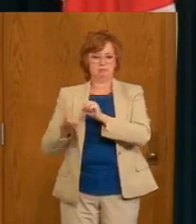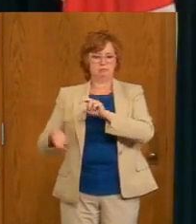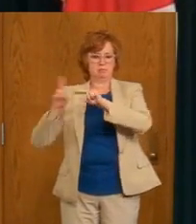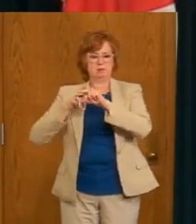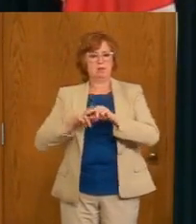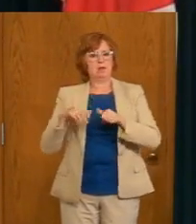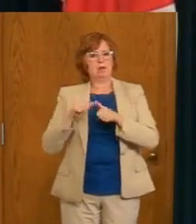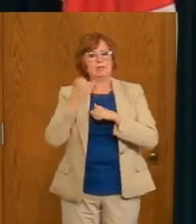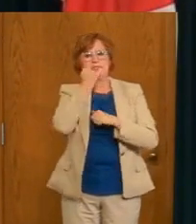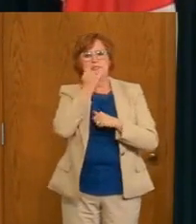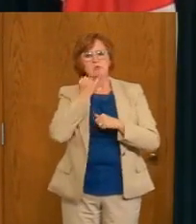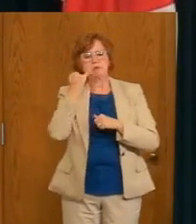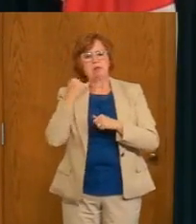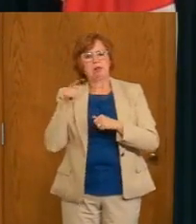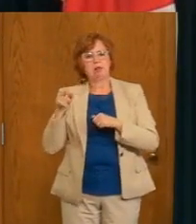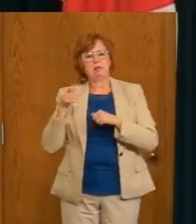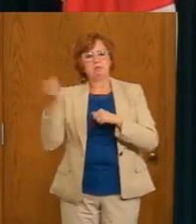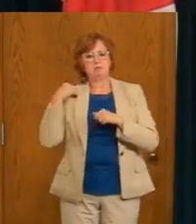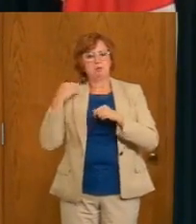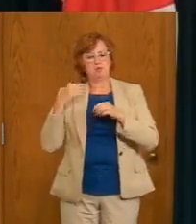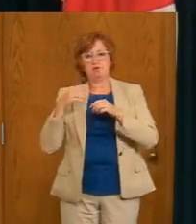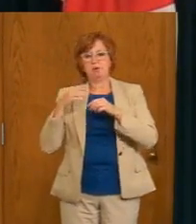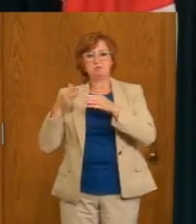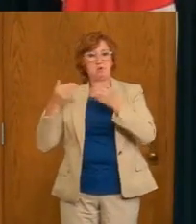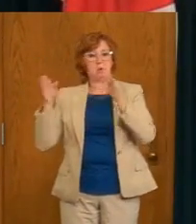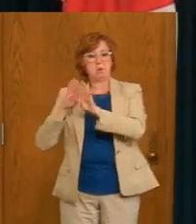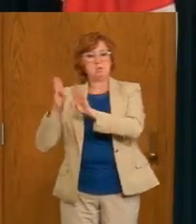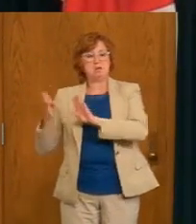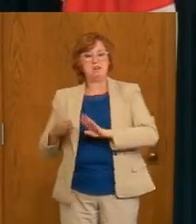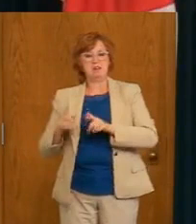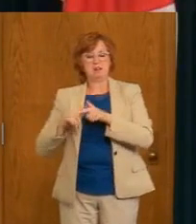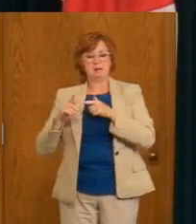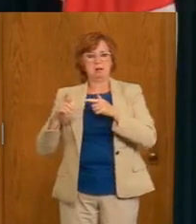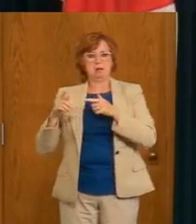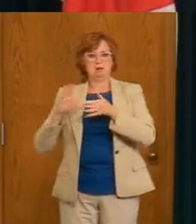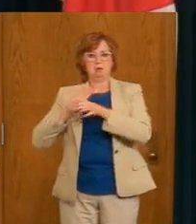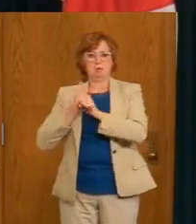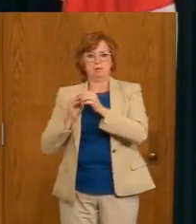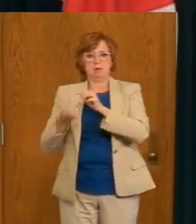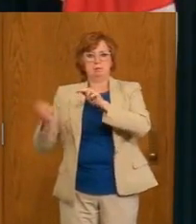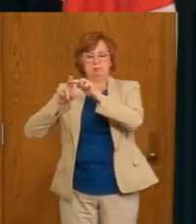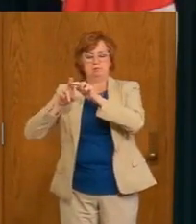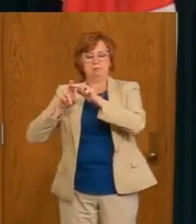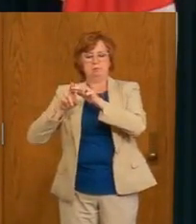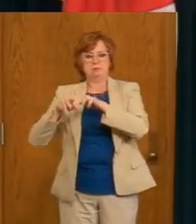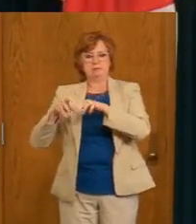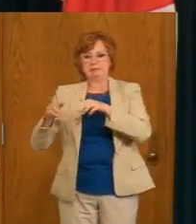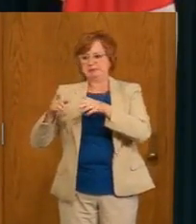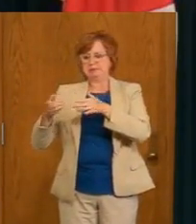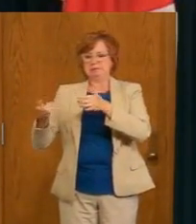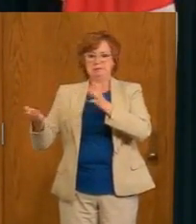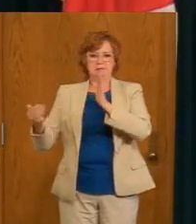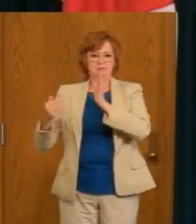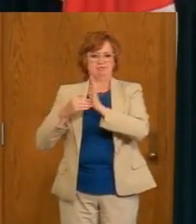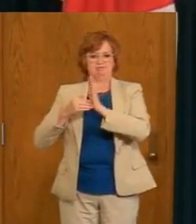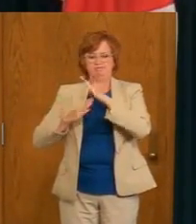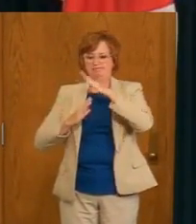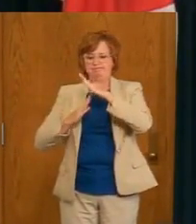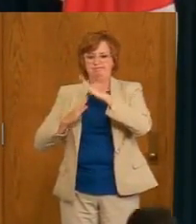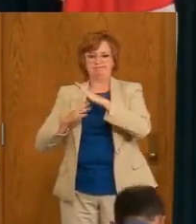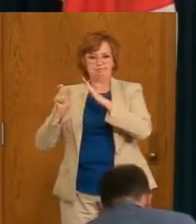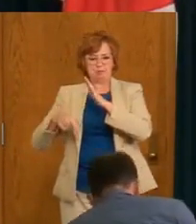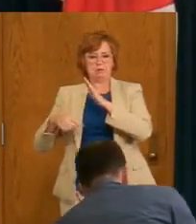So that's one example. Secondly, once vaccinations picked up for the general population by age groups March onwards, we